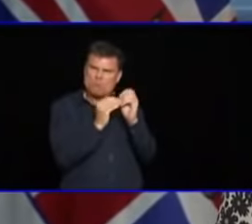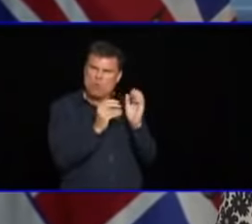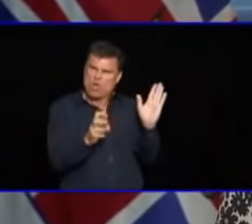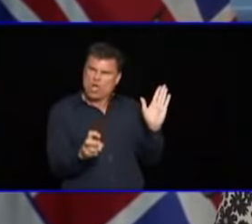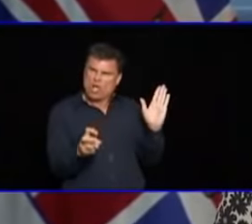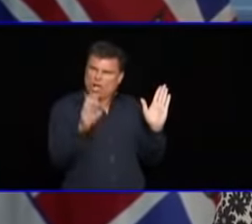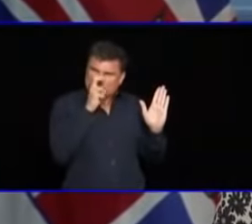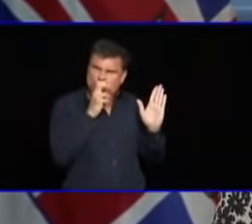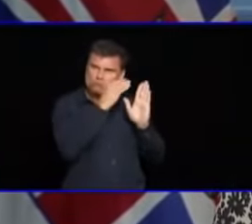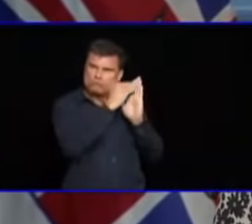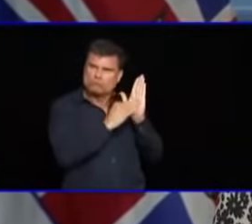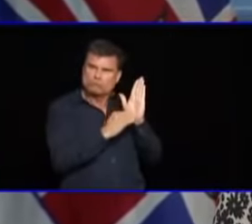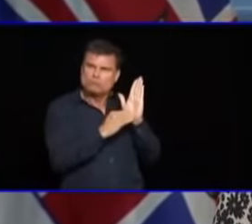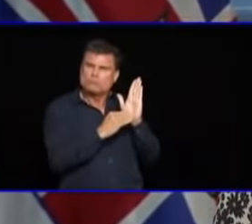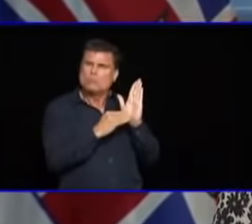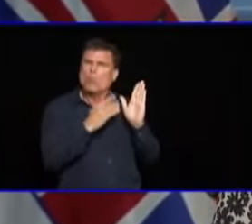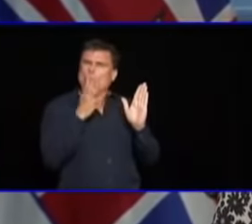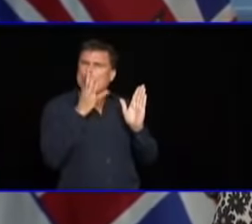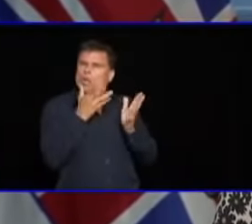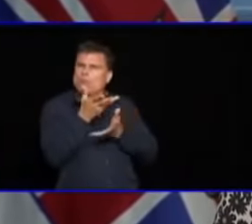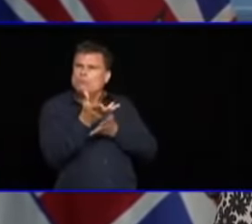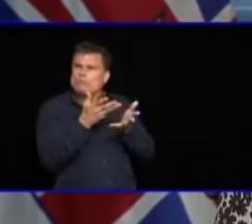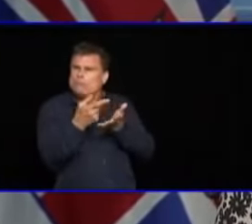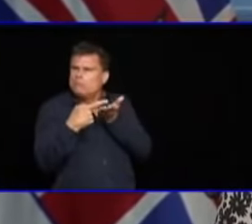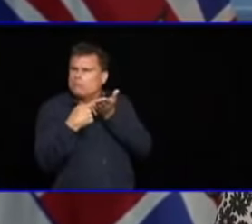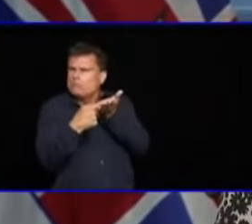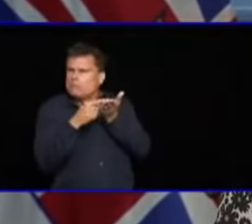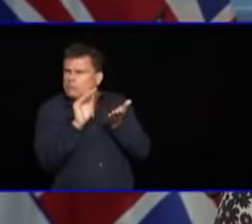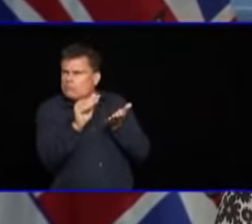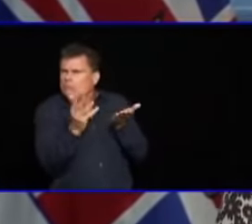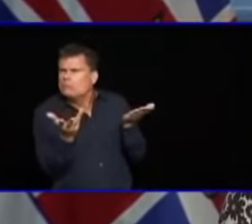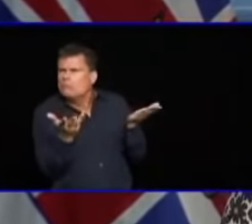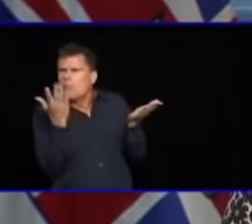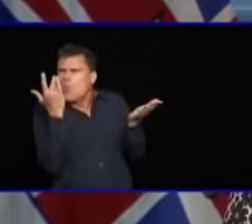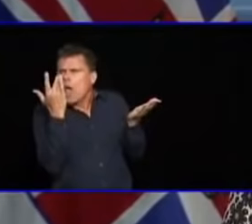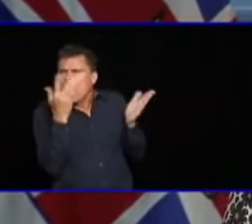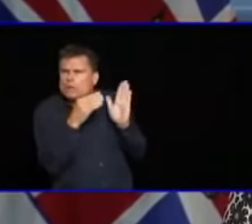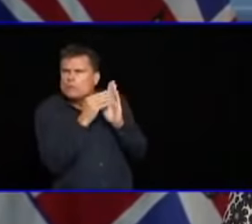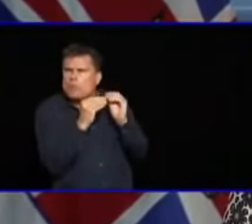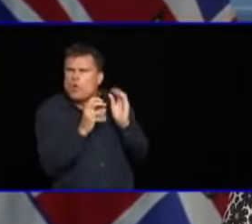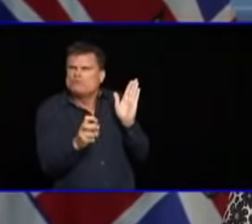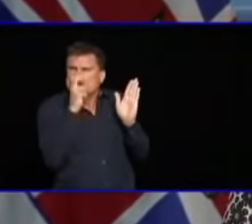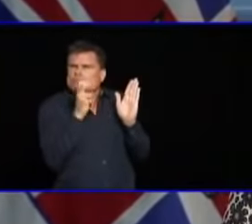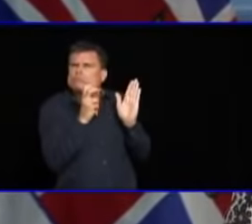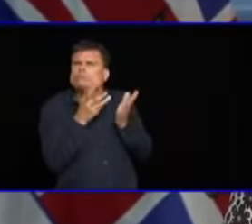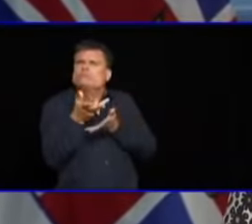Thank you. Thank you. The next question comes from Marcella Bernardo, News 1130.